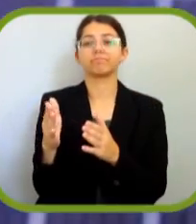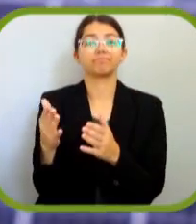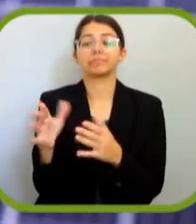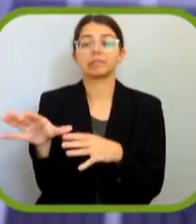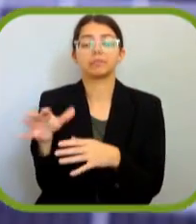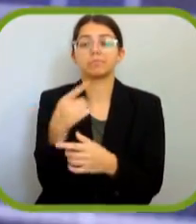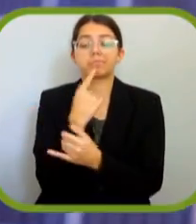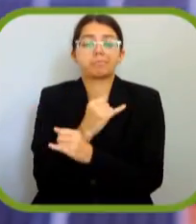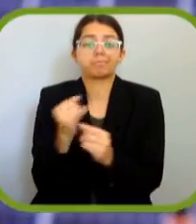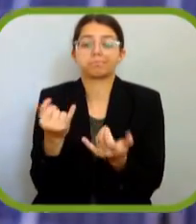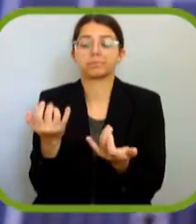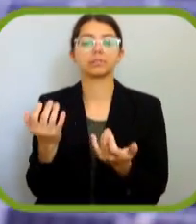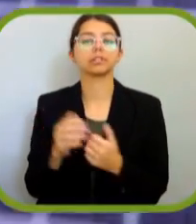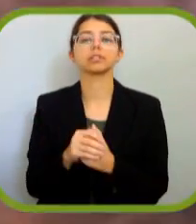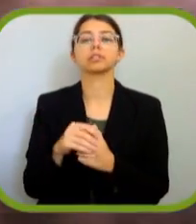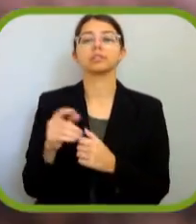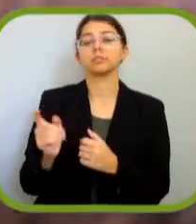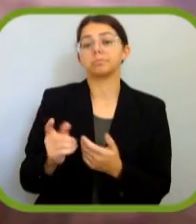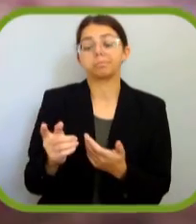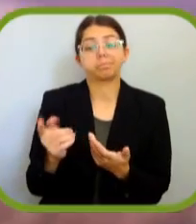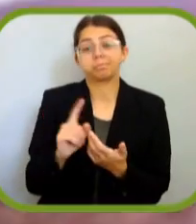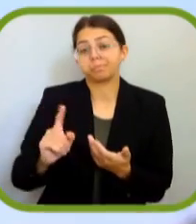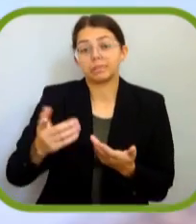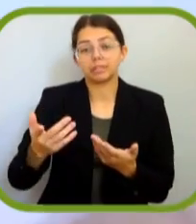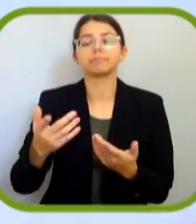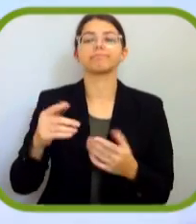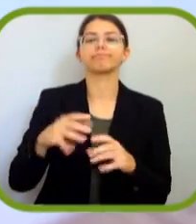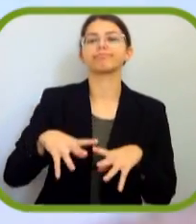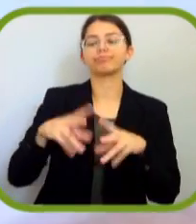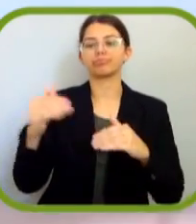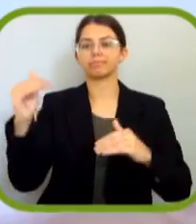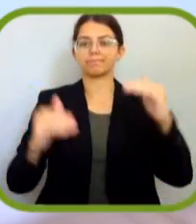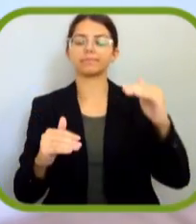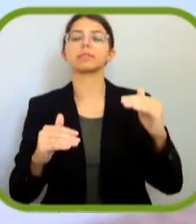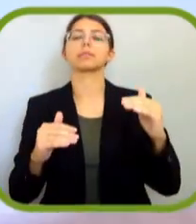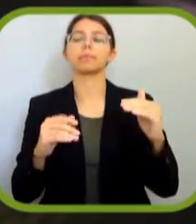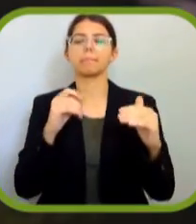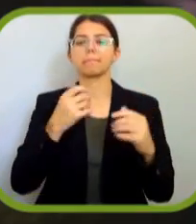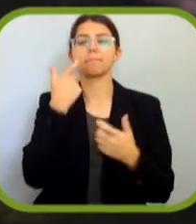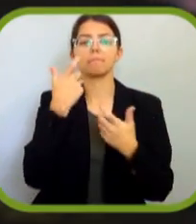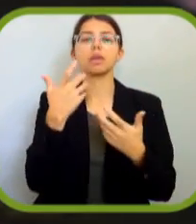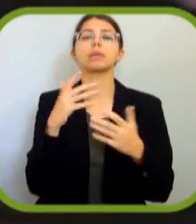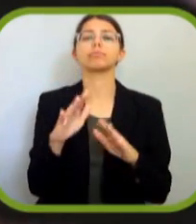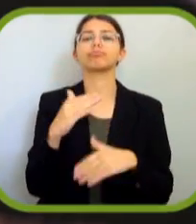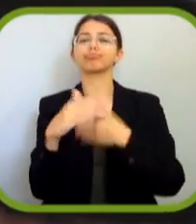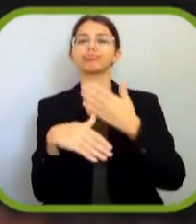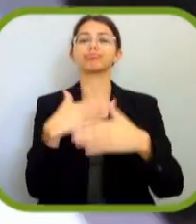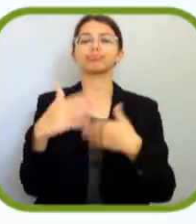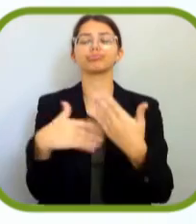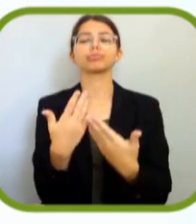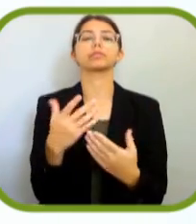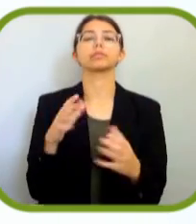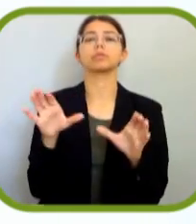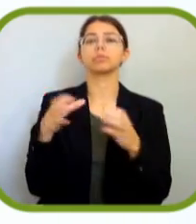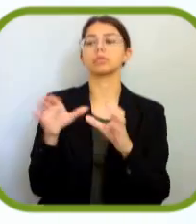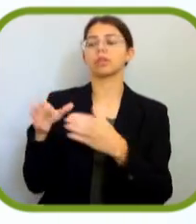adoption. So you will see the division actually grow. But ultimately, I think we're coming back to this point of co-creation. If we